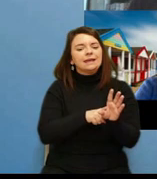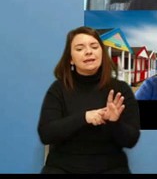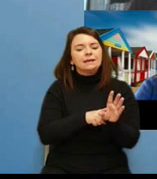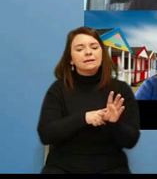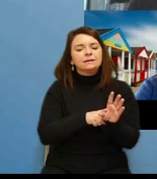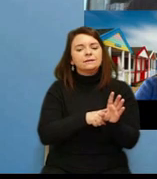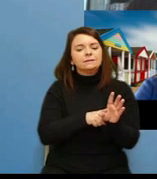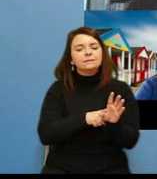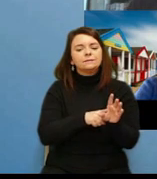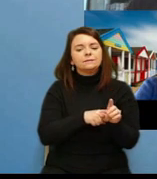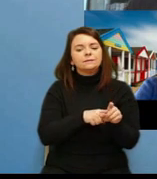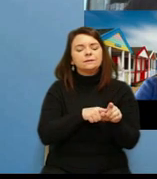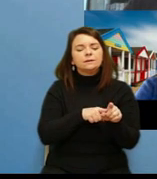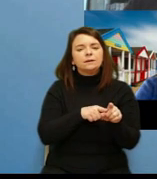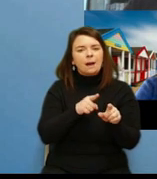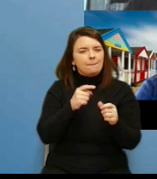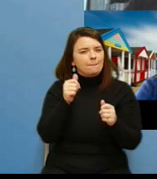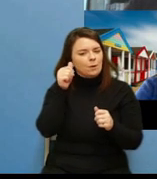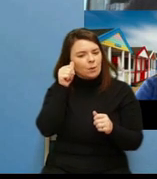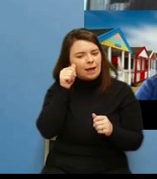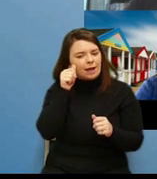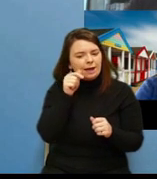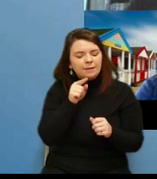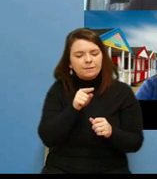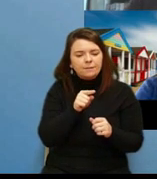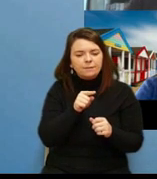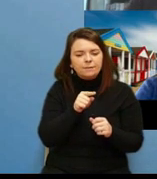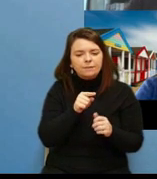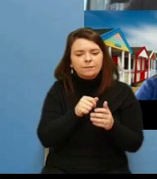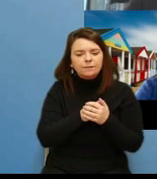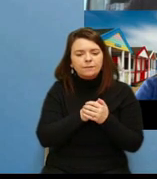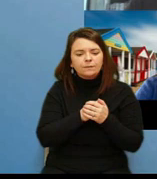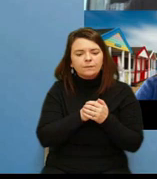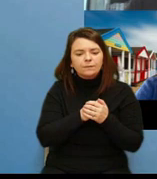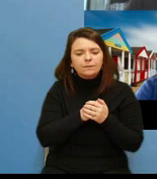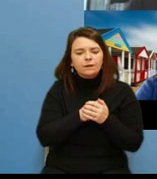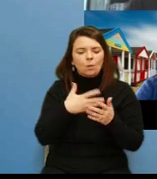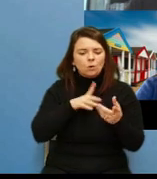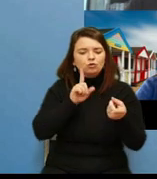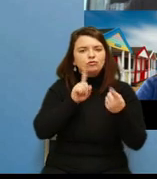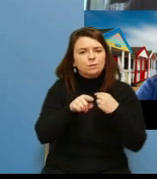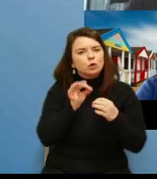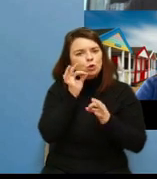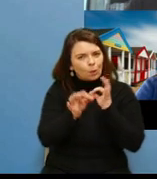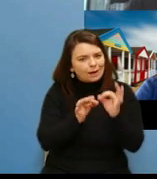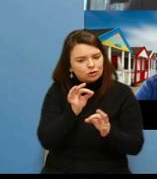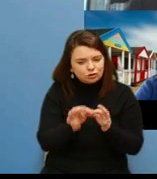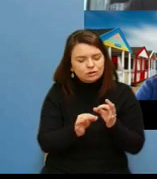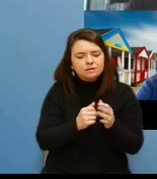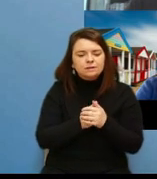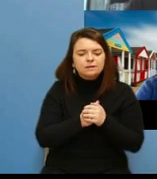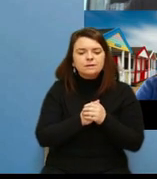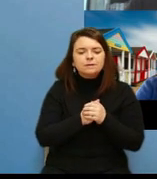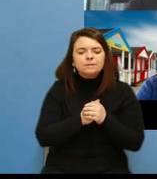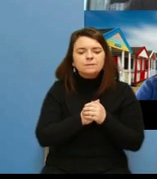Thanks, Kathy. I'm not sure if Fiona needs to react. I'm also conscious that